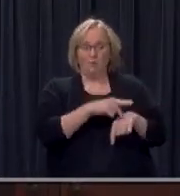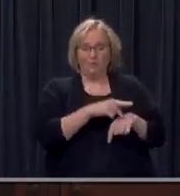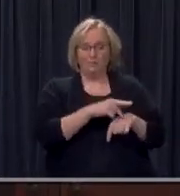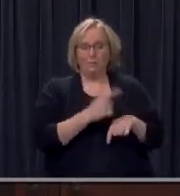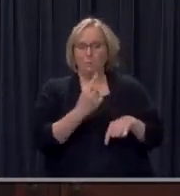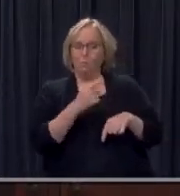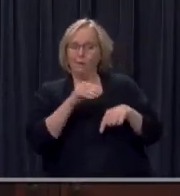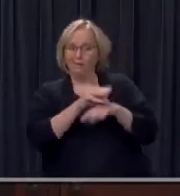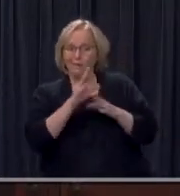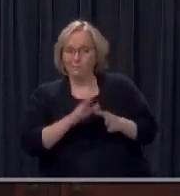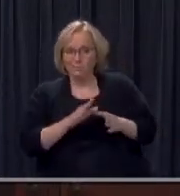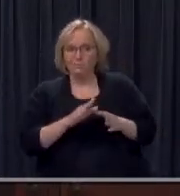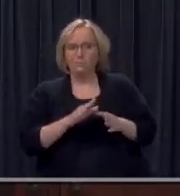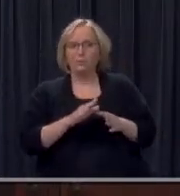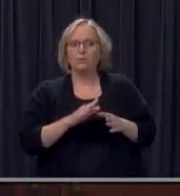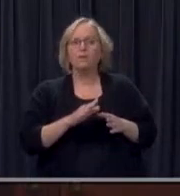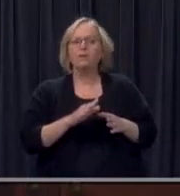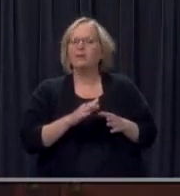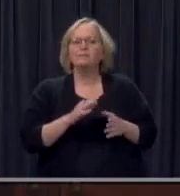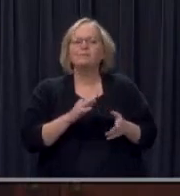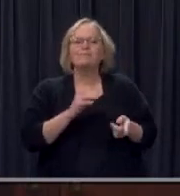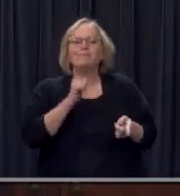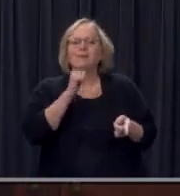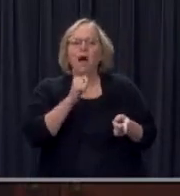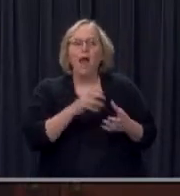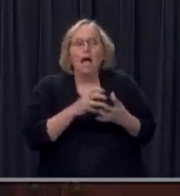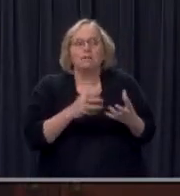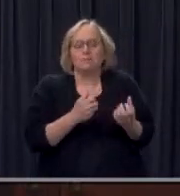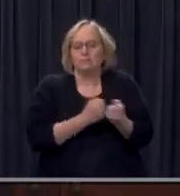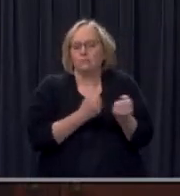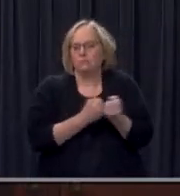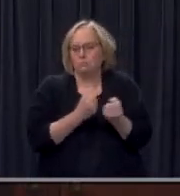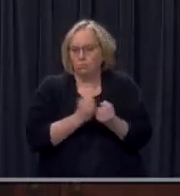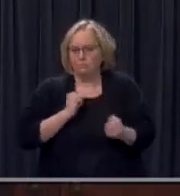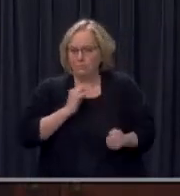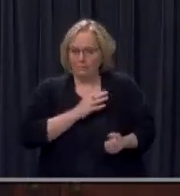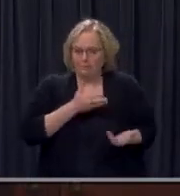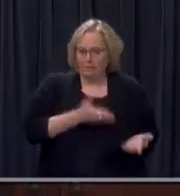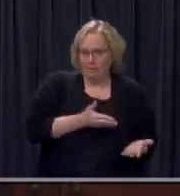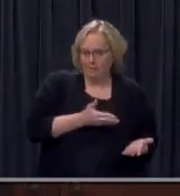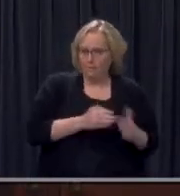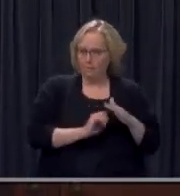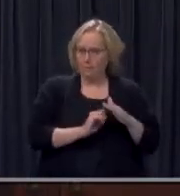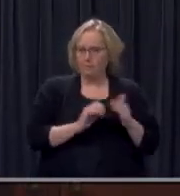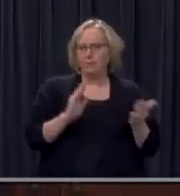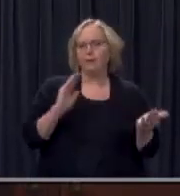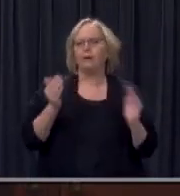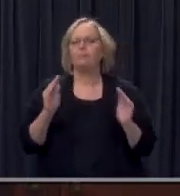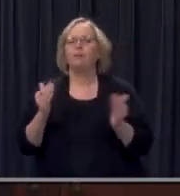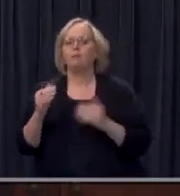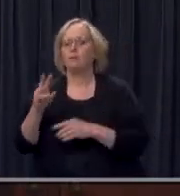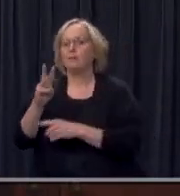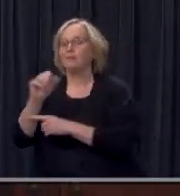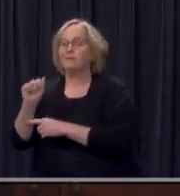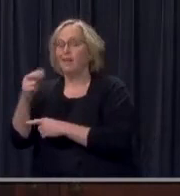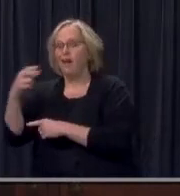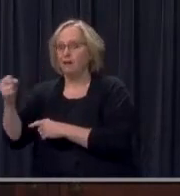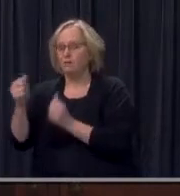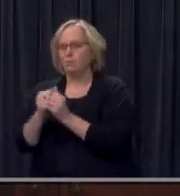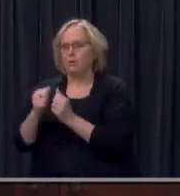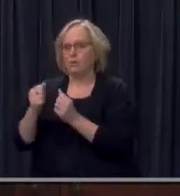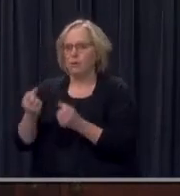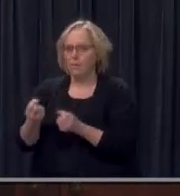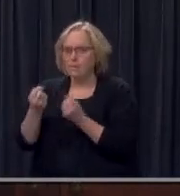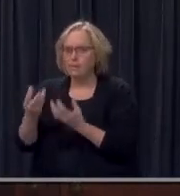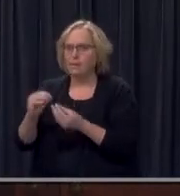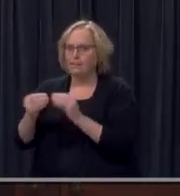one counselor, there's just not the support staff in place, like you have at a 6A high school with the volume of